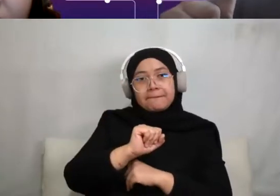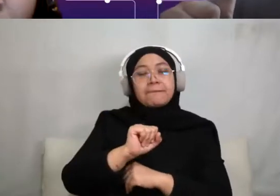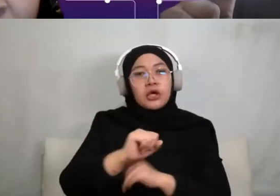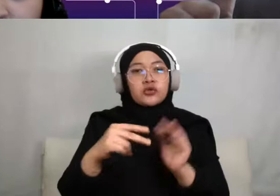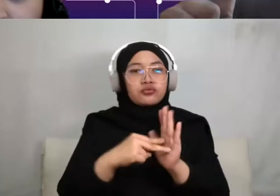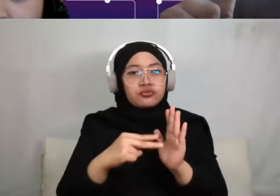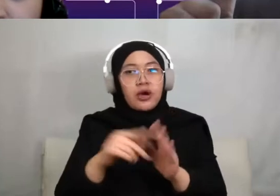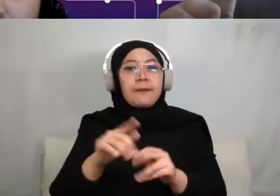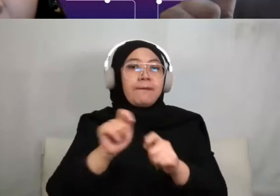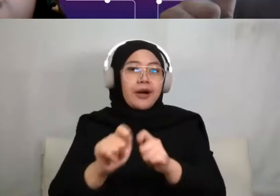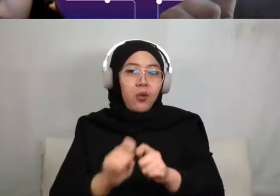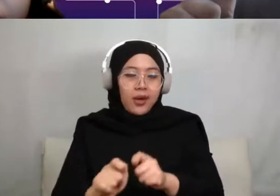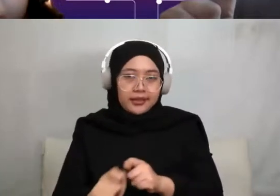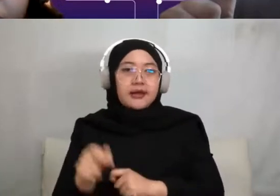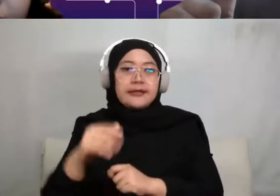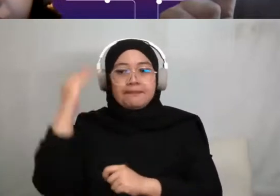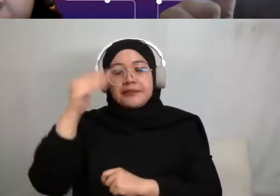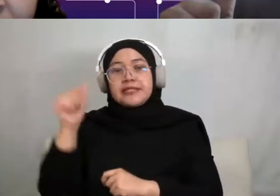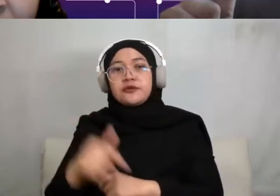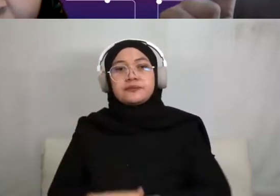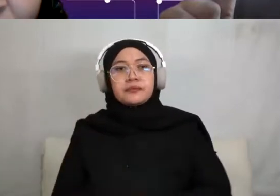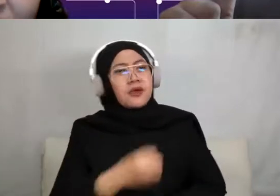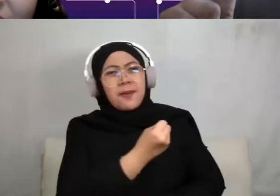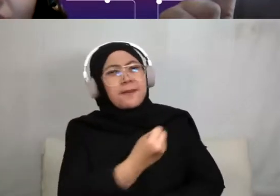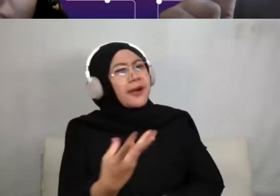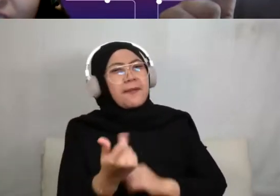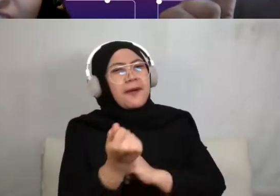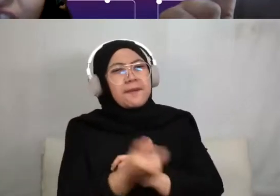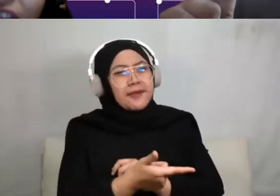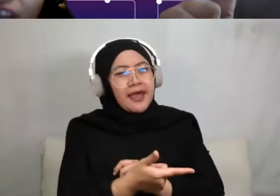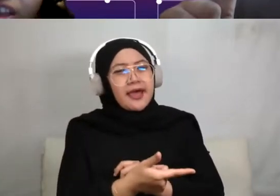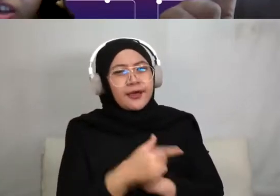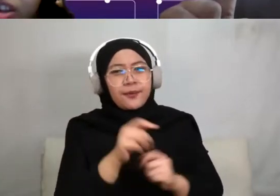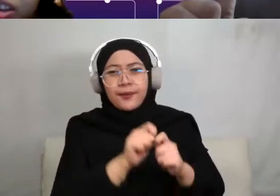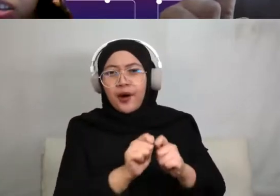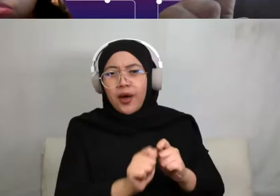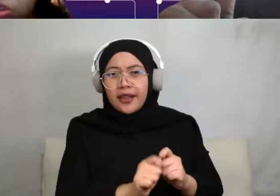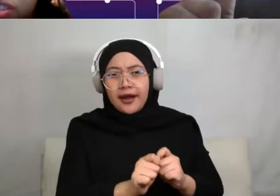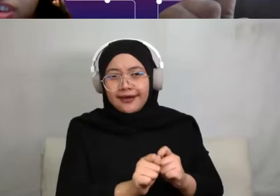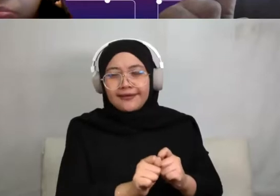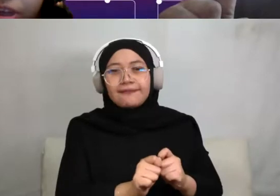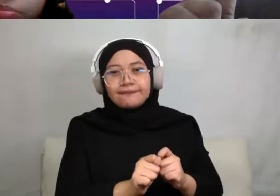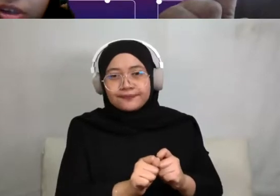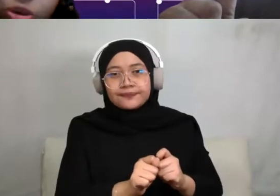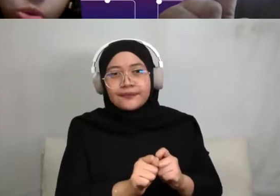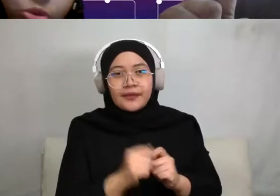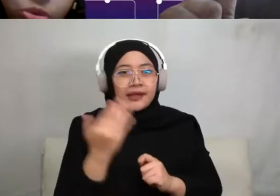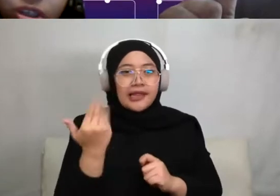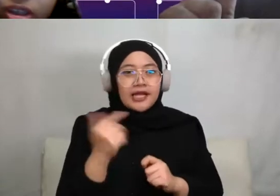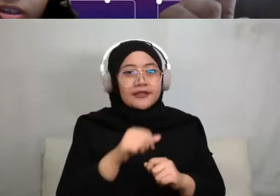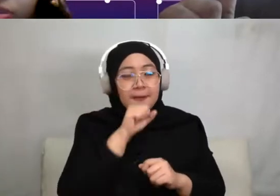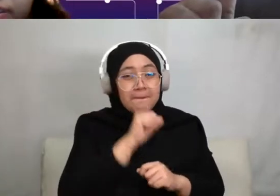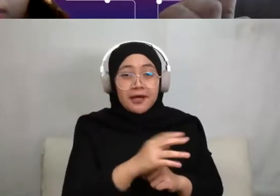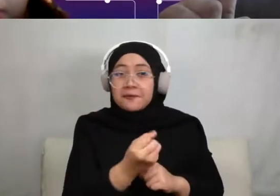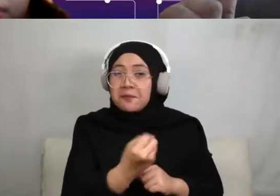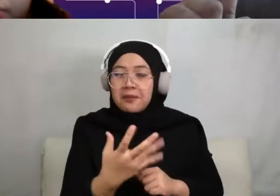What is the cost of the maintenance that you're incurring, and how is it comparable to